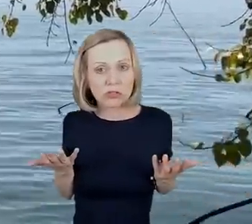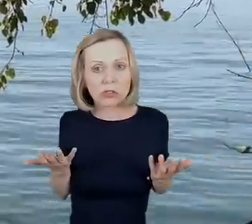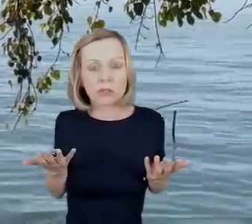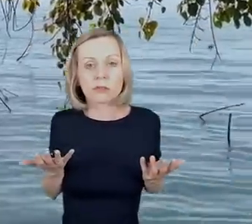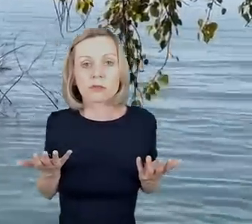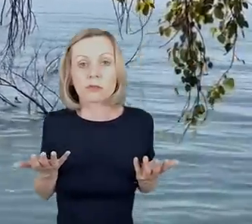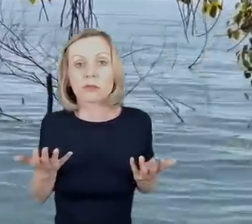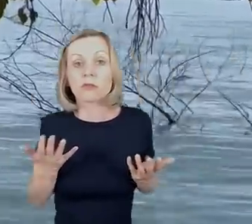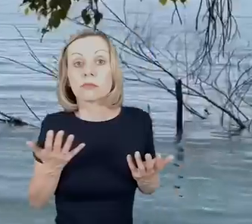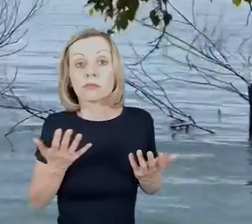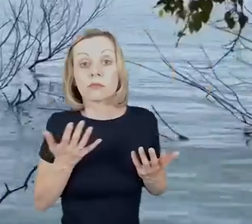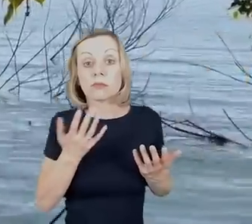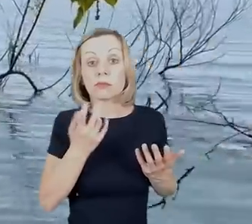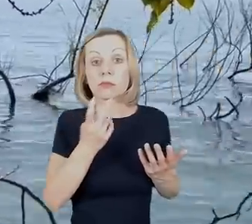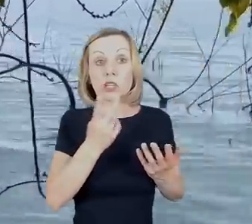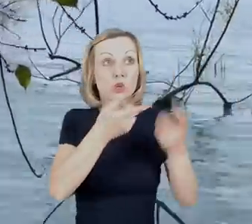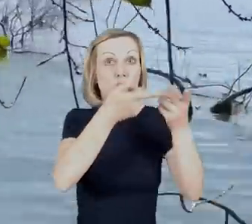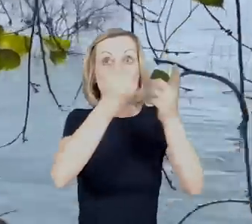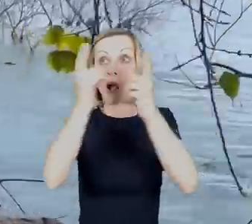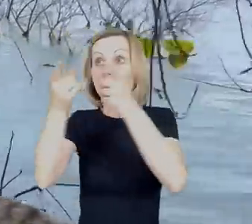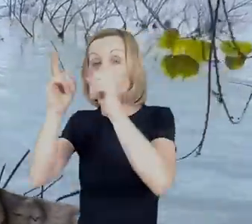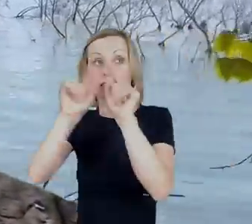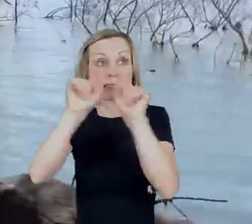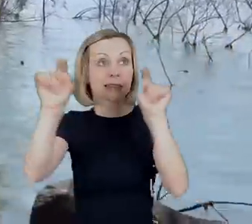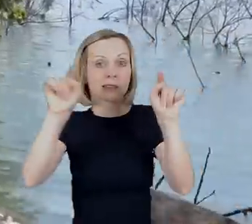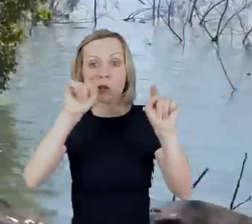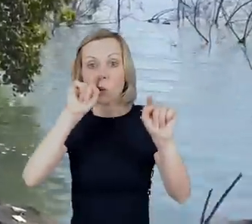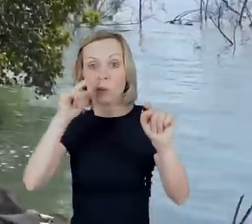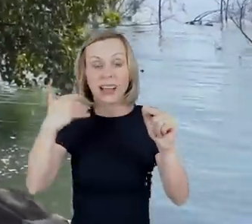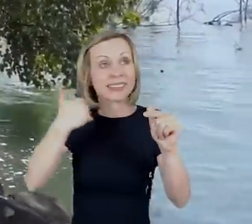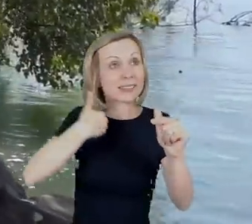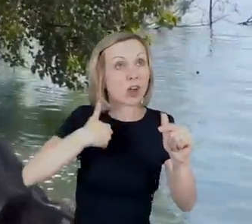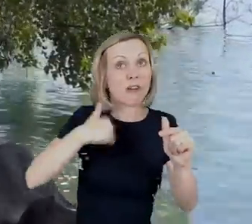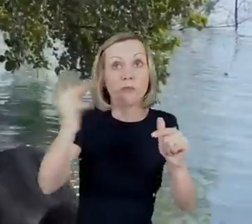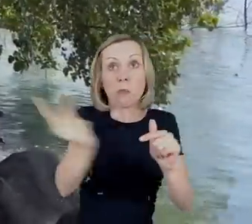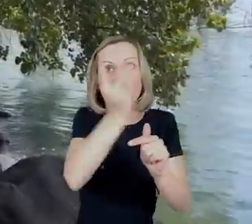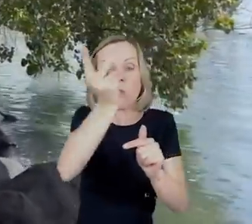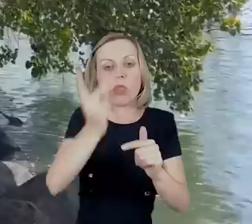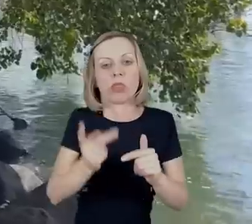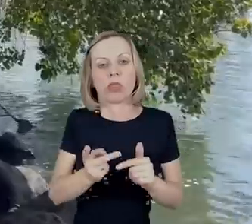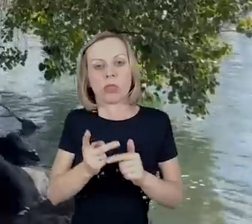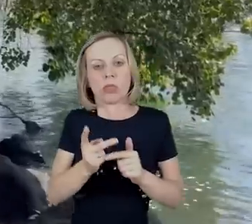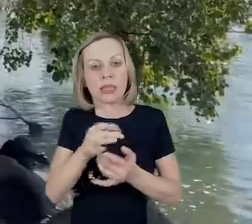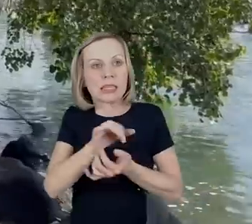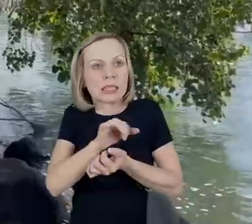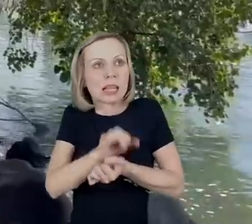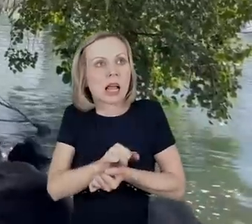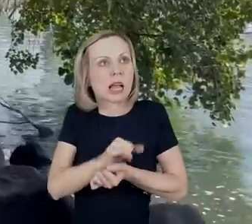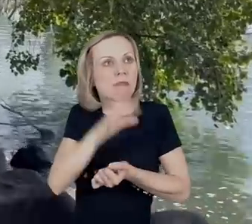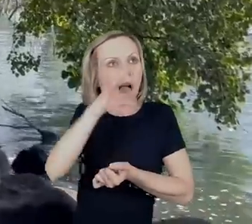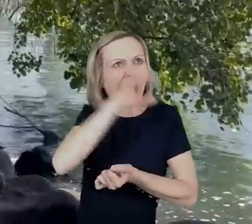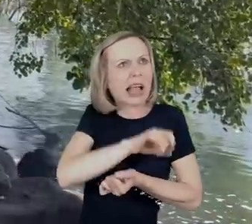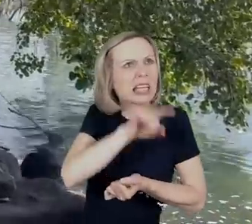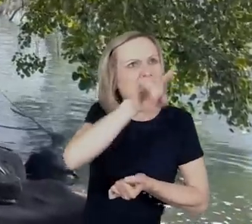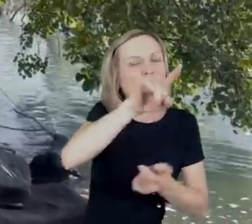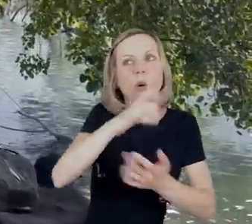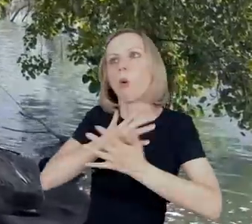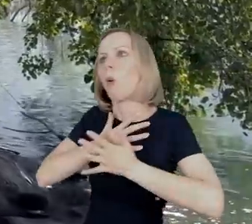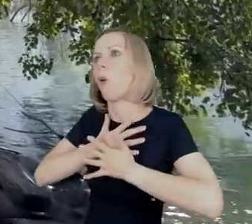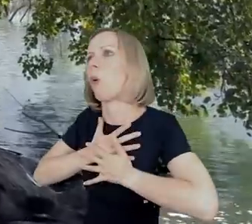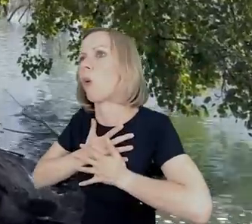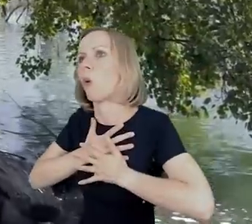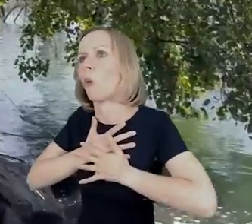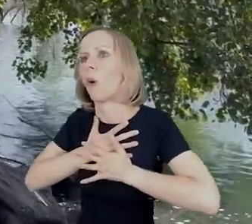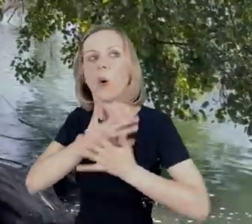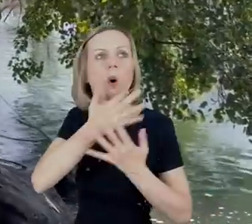No one can serve two masters, for a slave will either hate the one and love the other, or be